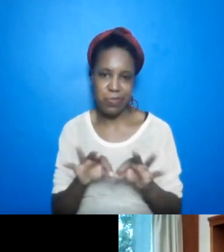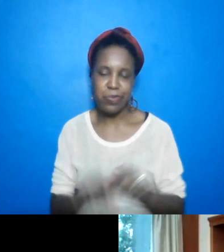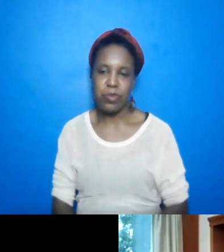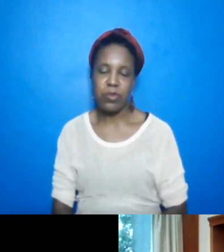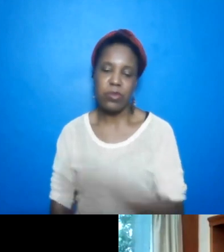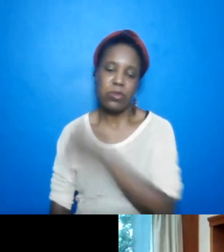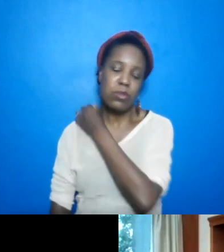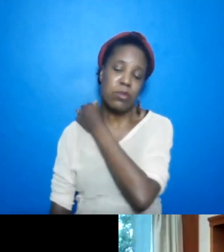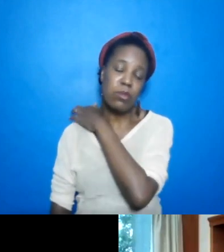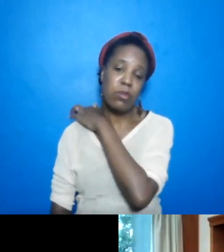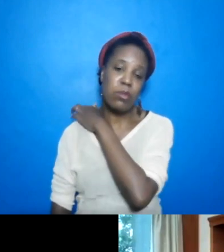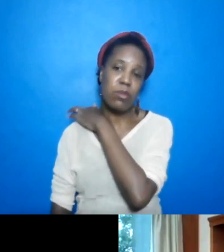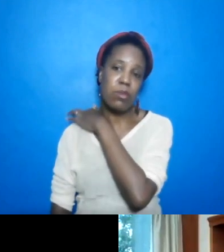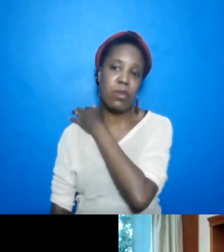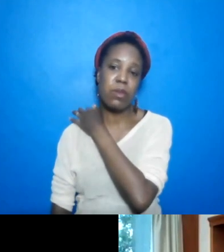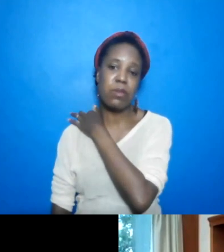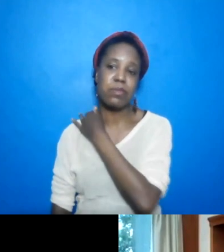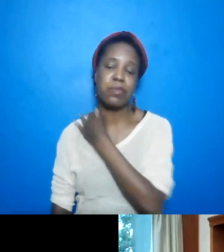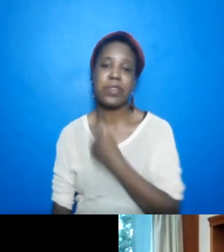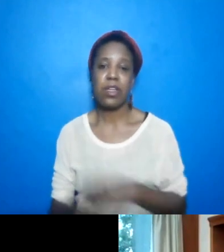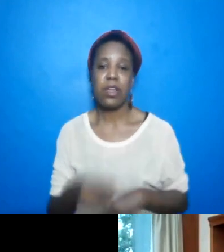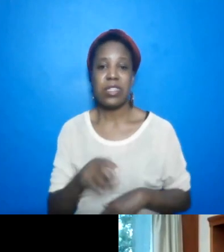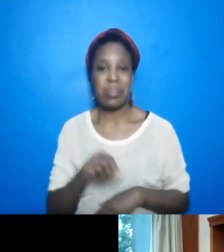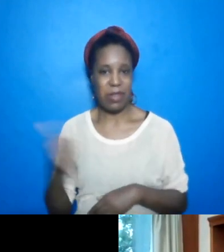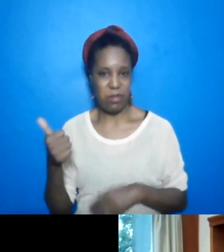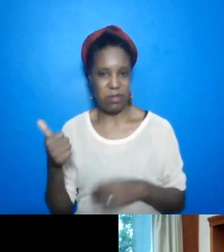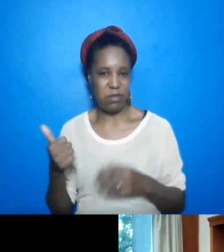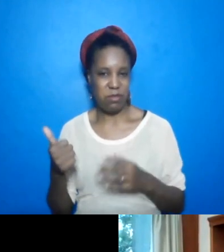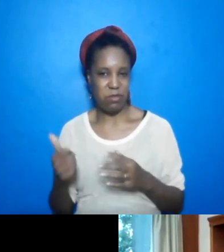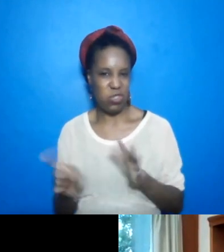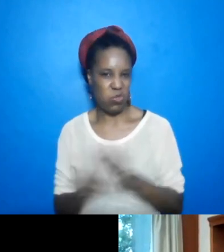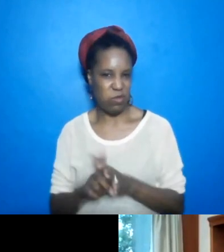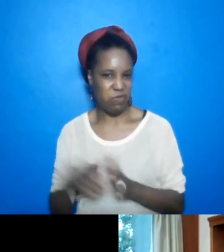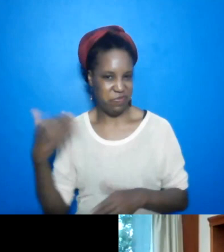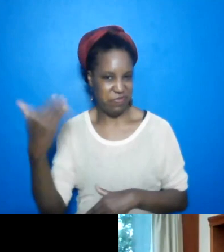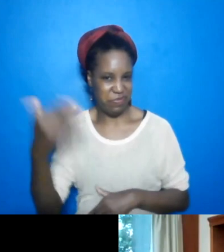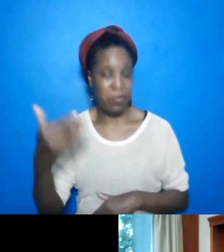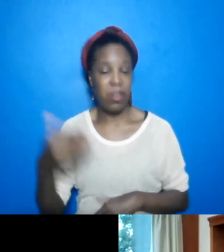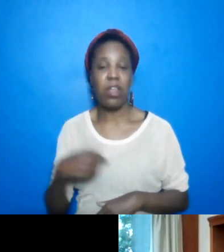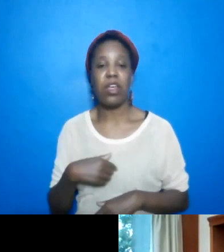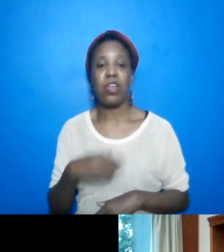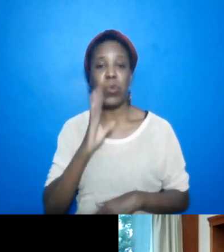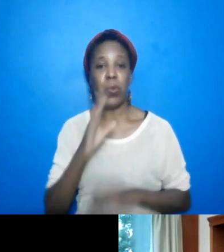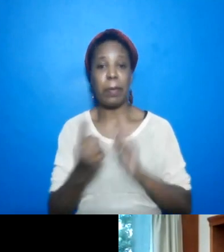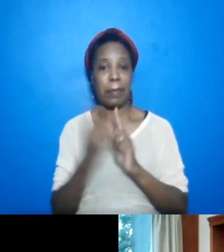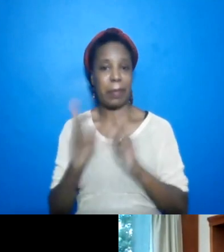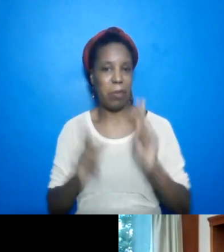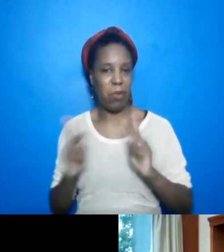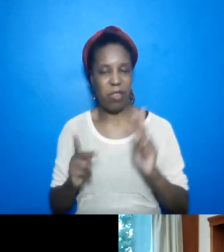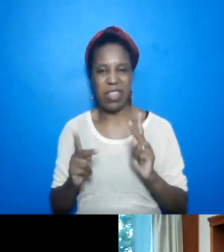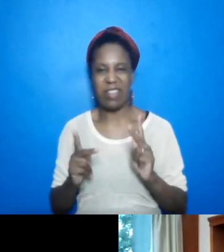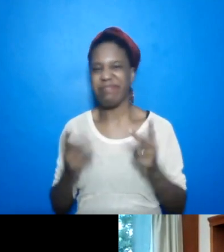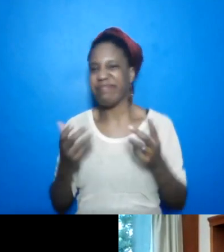extremely resistant to the process of participating in transformation. And you only want to use so